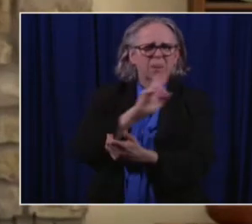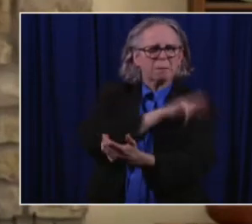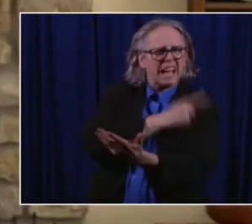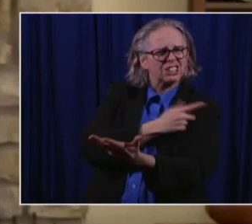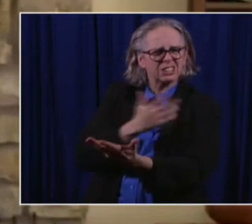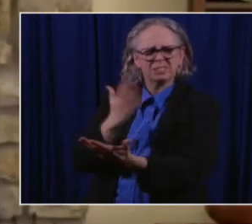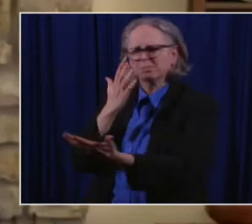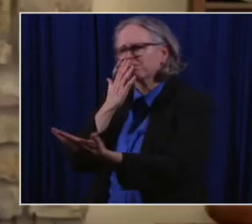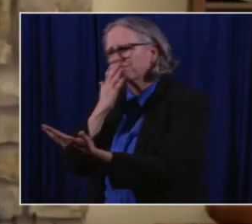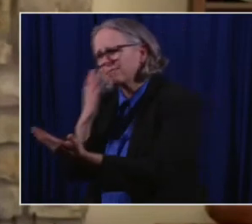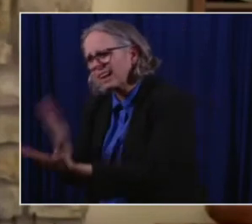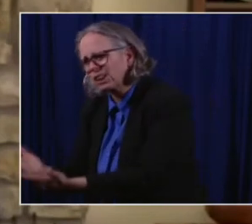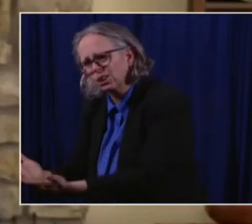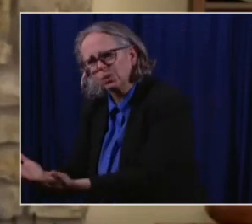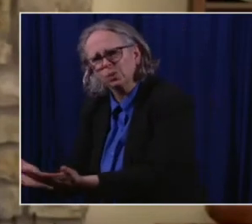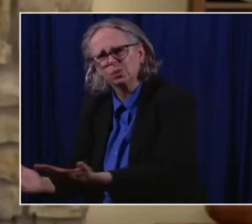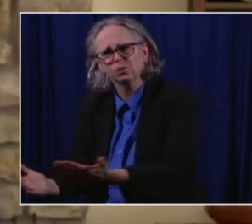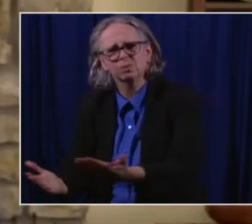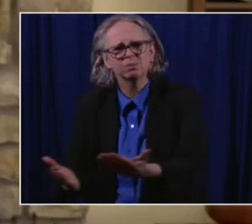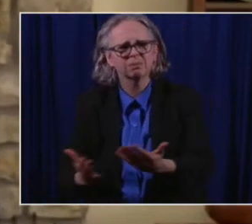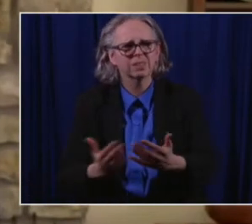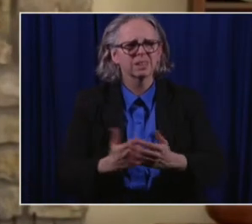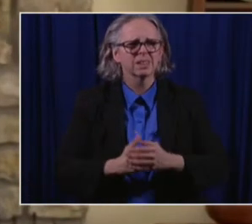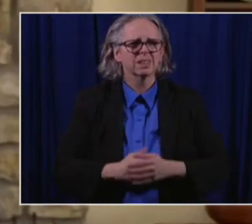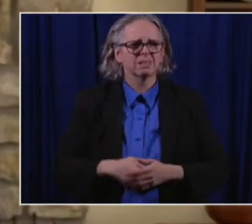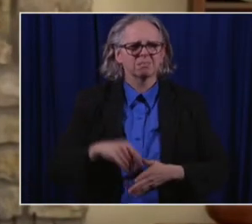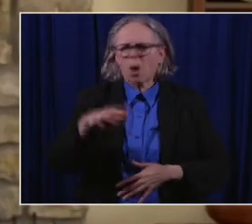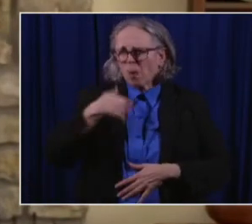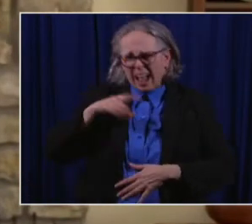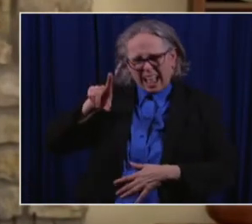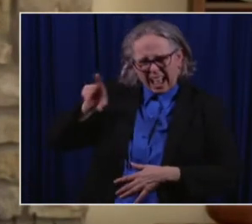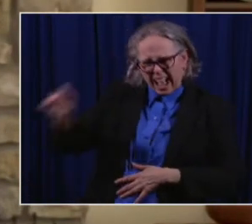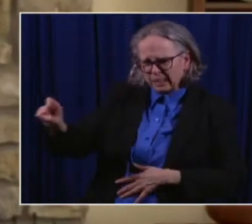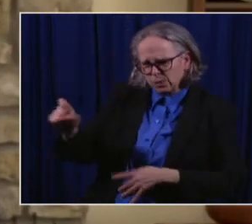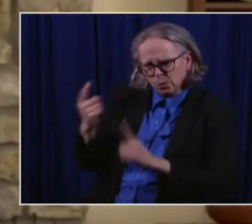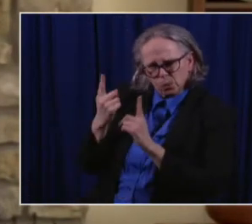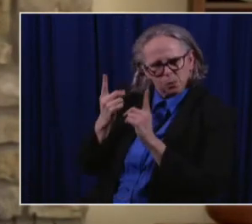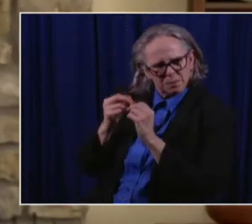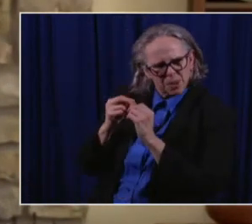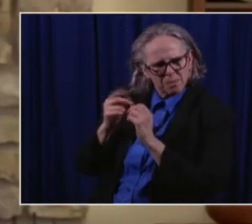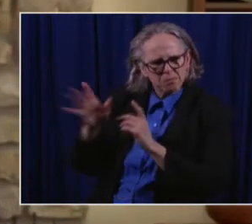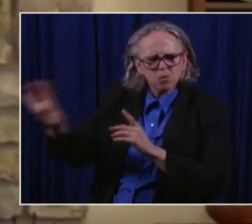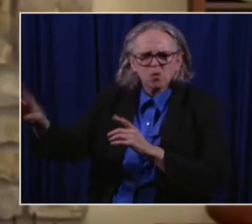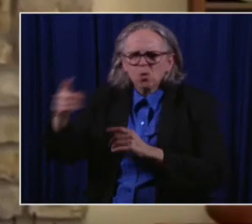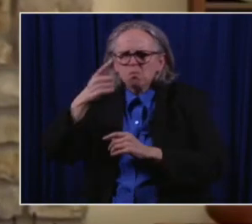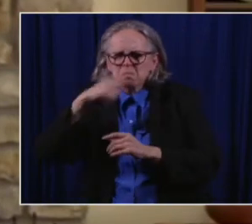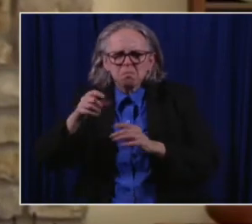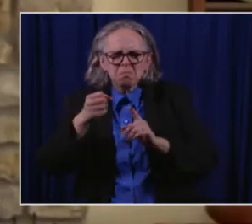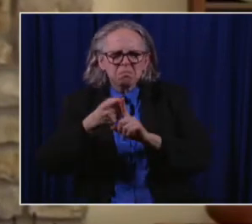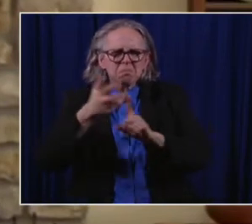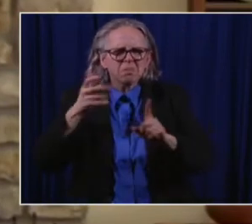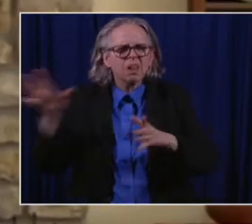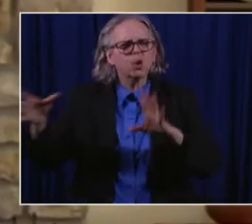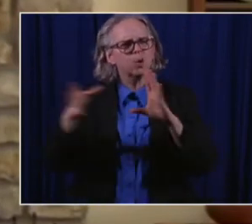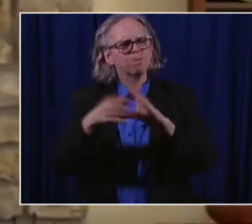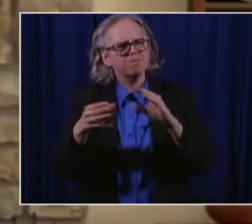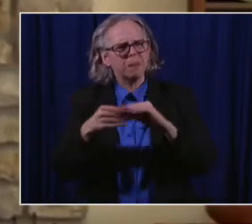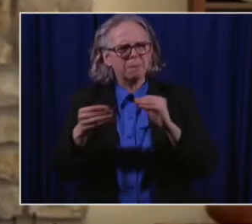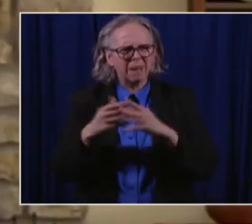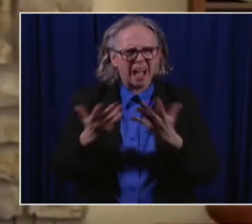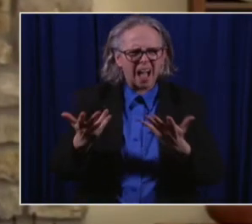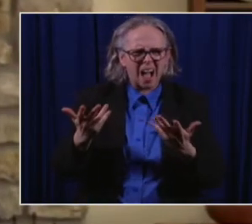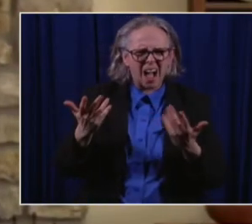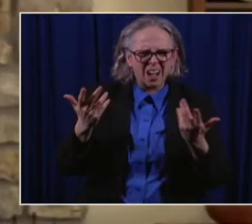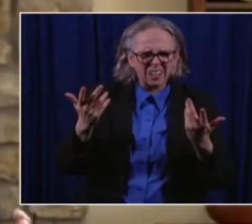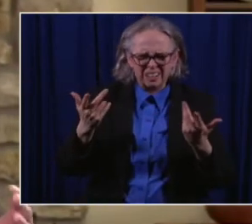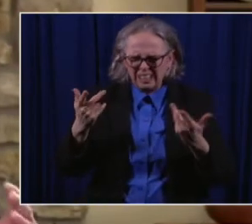want to ask you one last question. You went through the list and you talked about the things to do, and you talked about if someone is